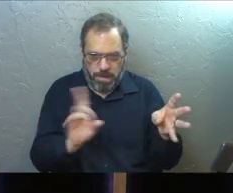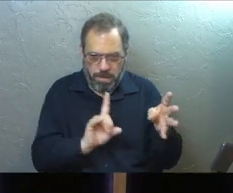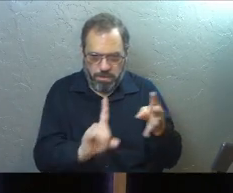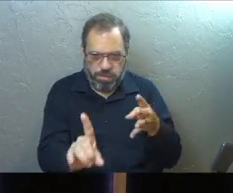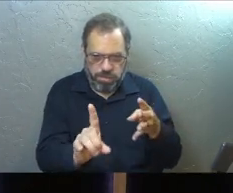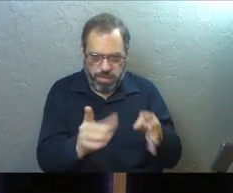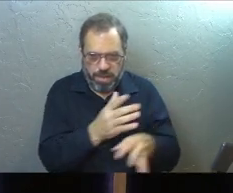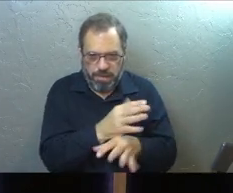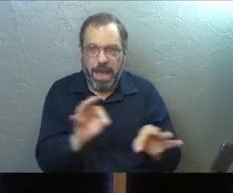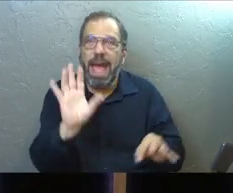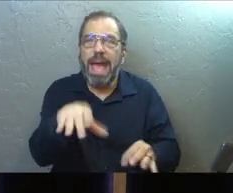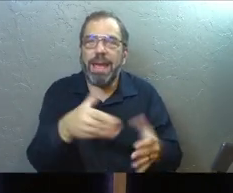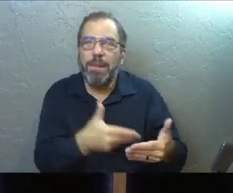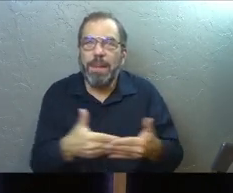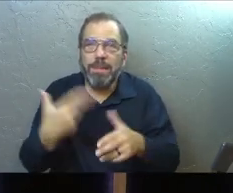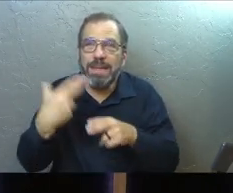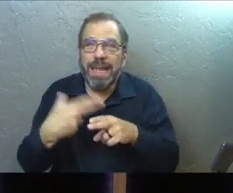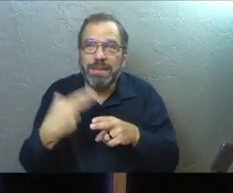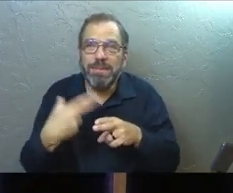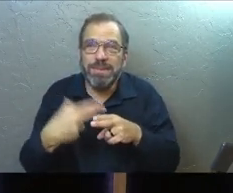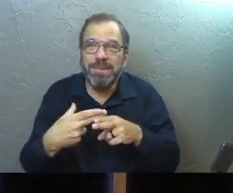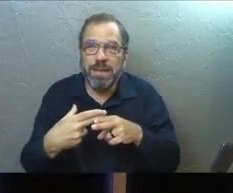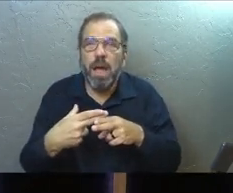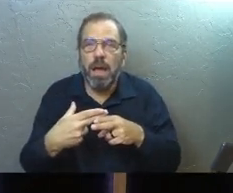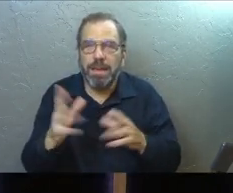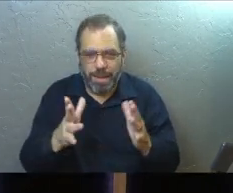Get the book of baby names out.